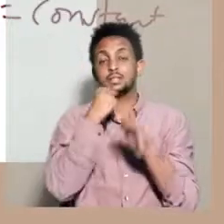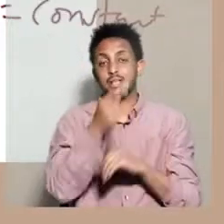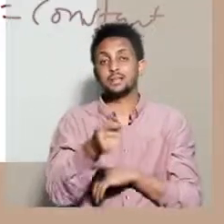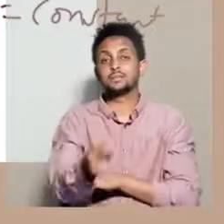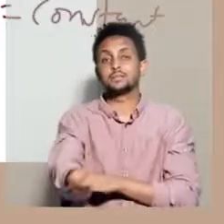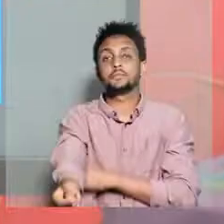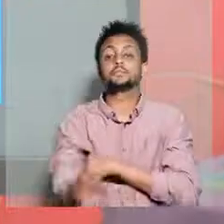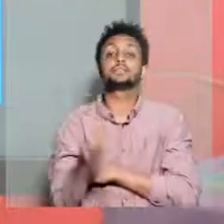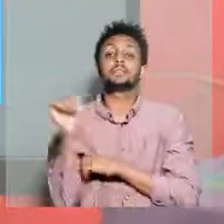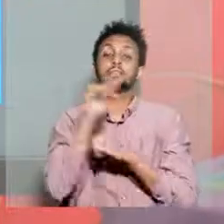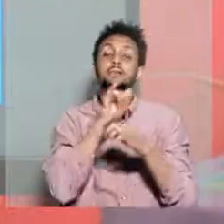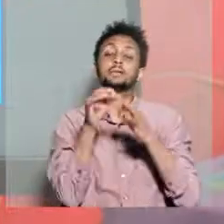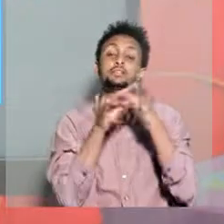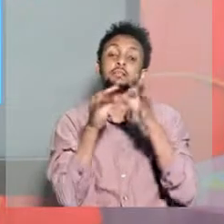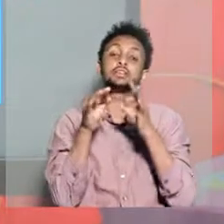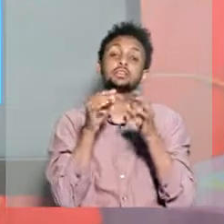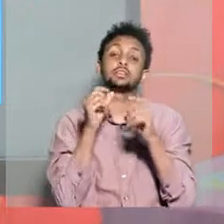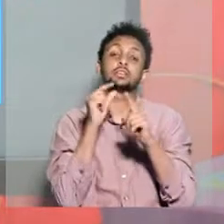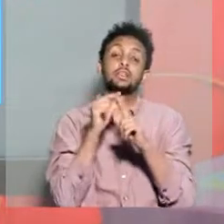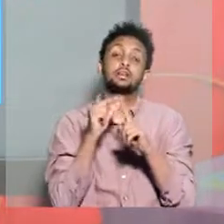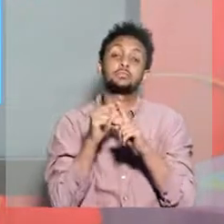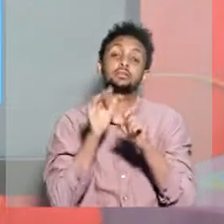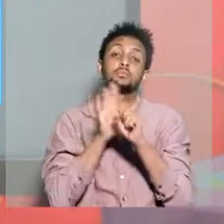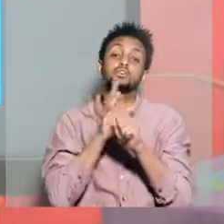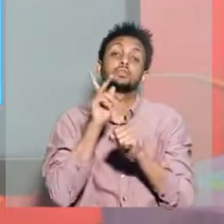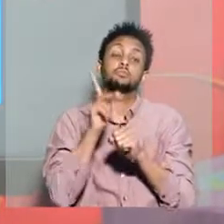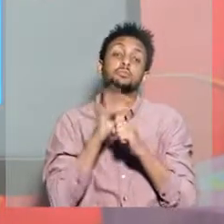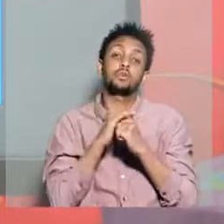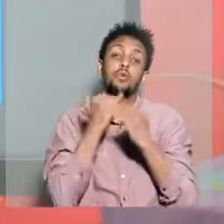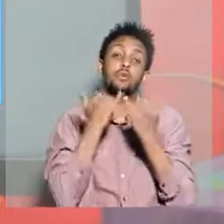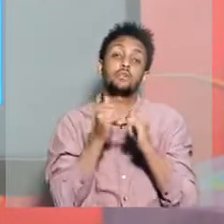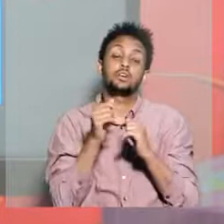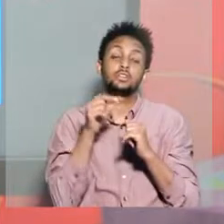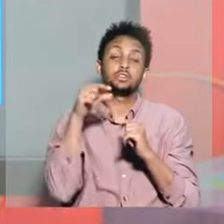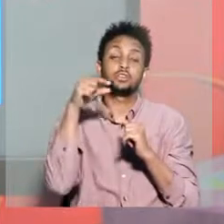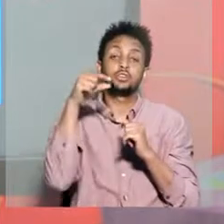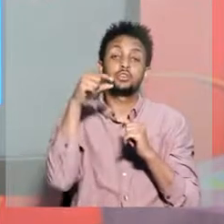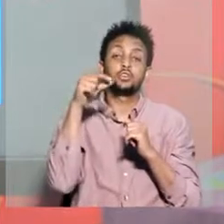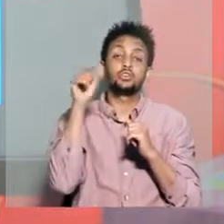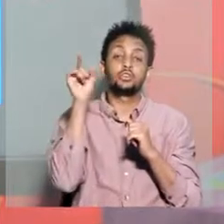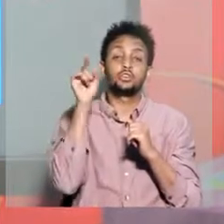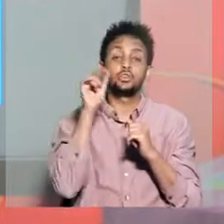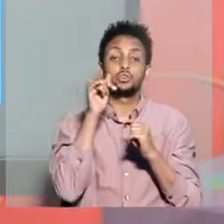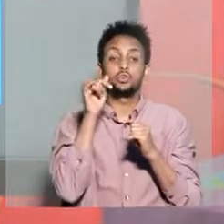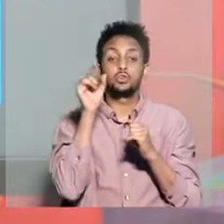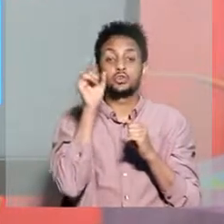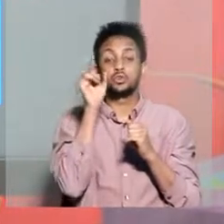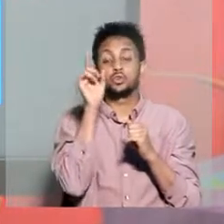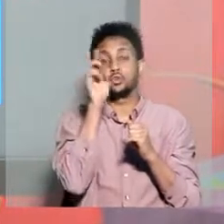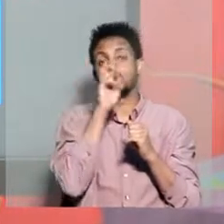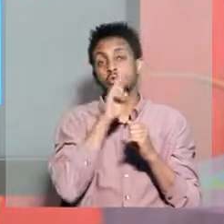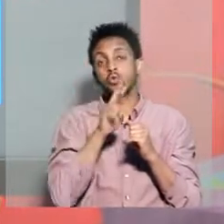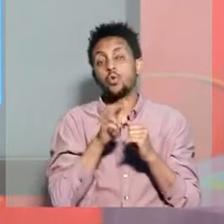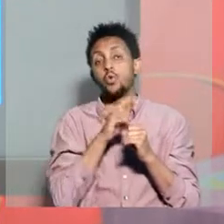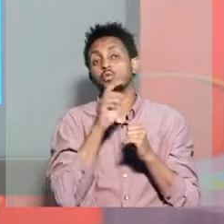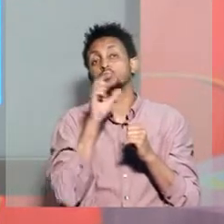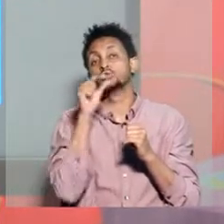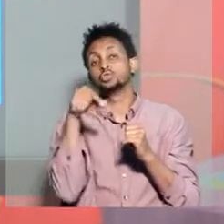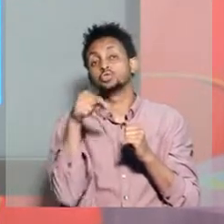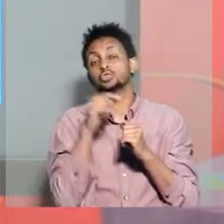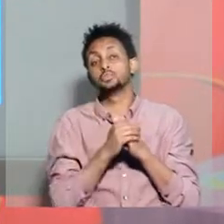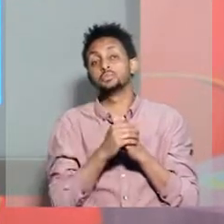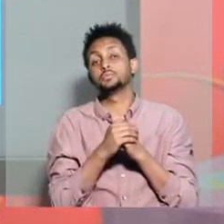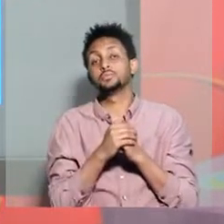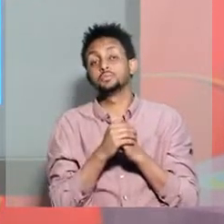the same expression in terms of pressure P over rho g. You can divide both sides by 1 over rho